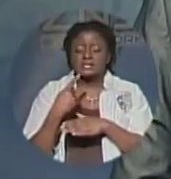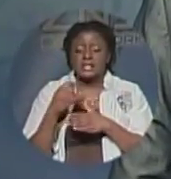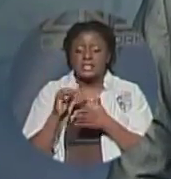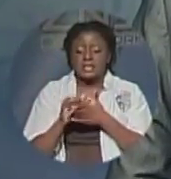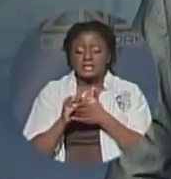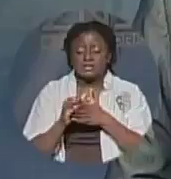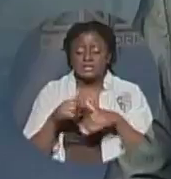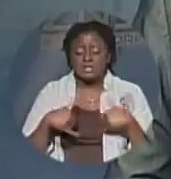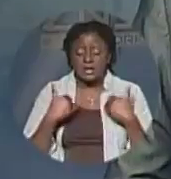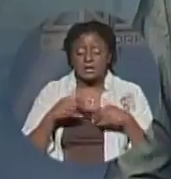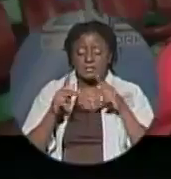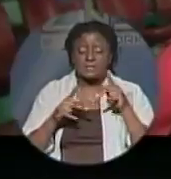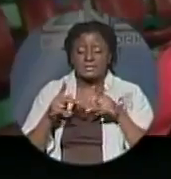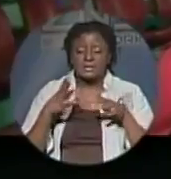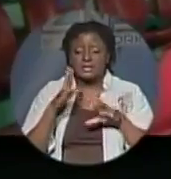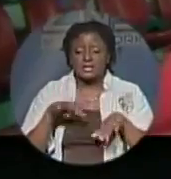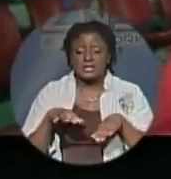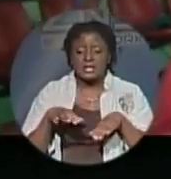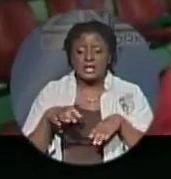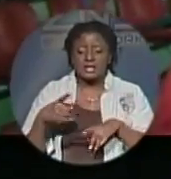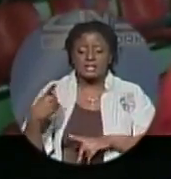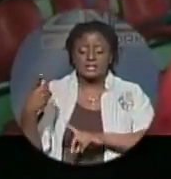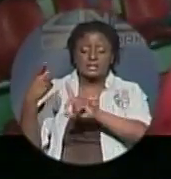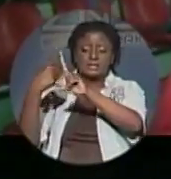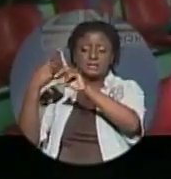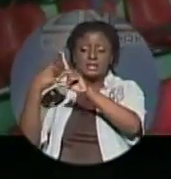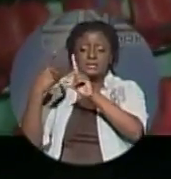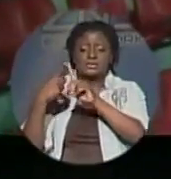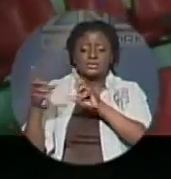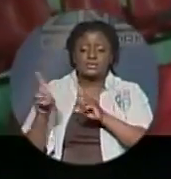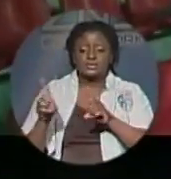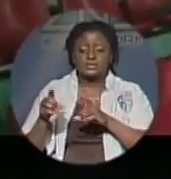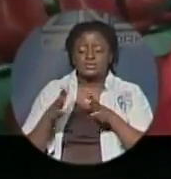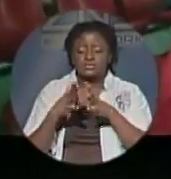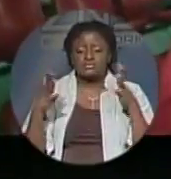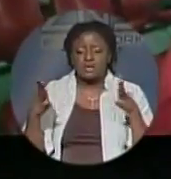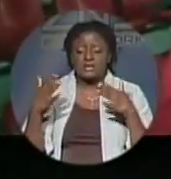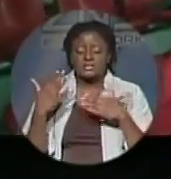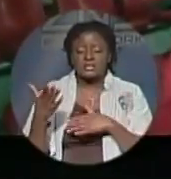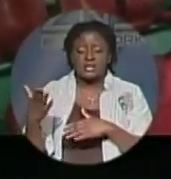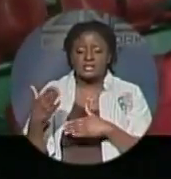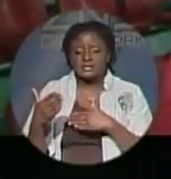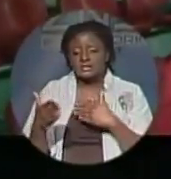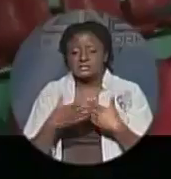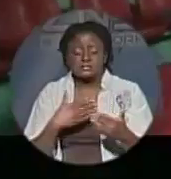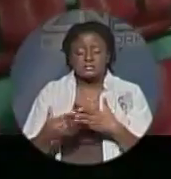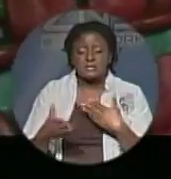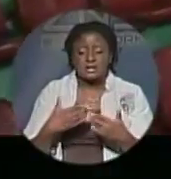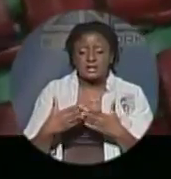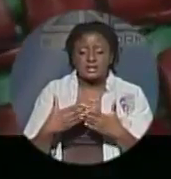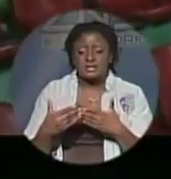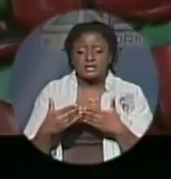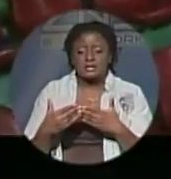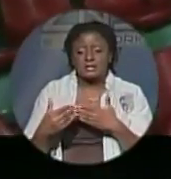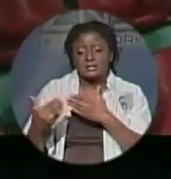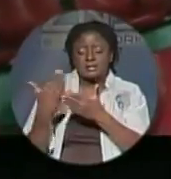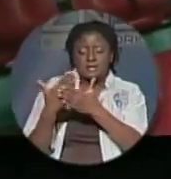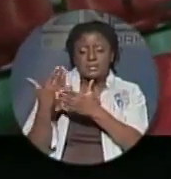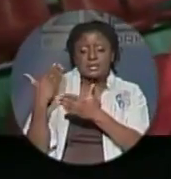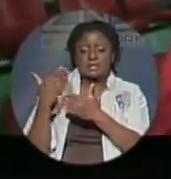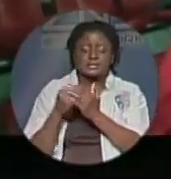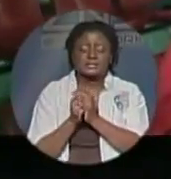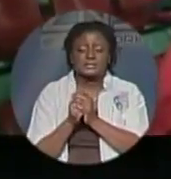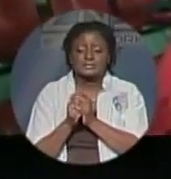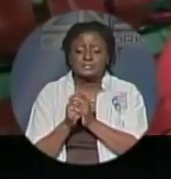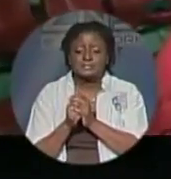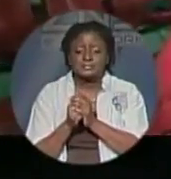background. It was an excellent choice. He loves his country, and he'd do anything for young people. And I